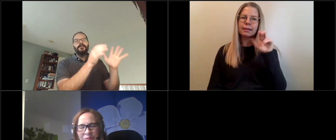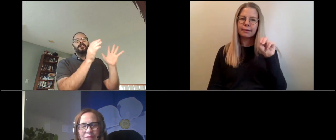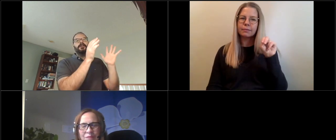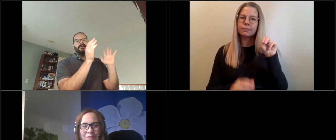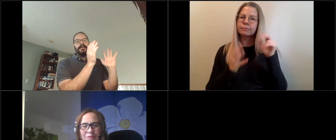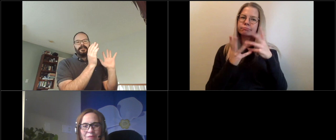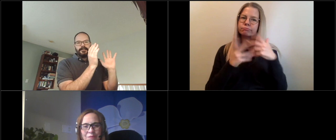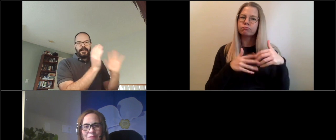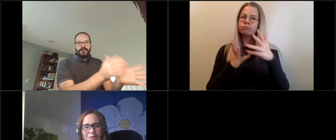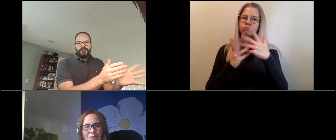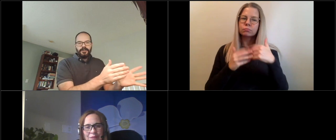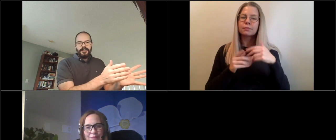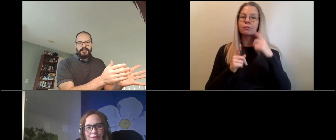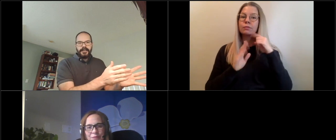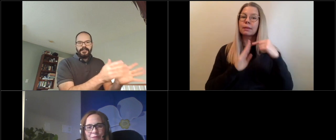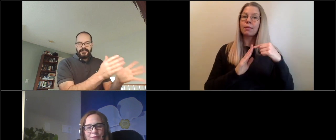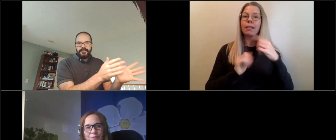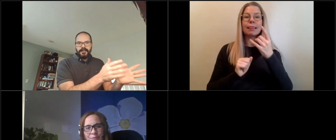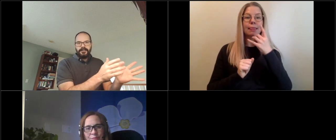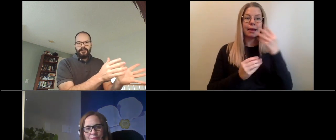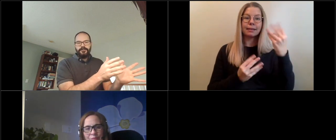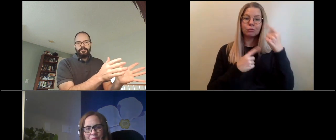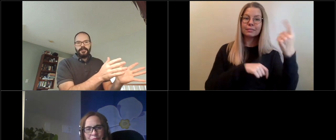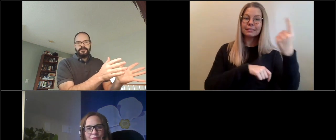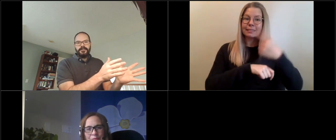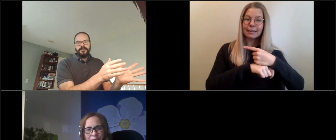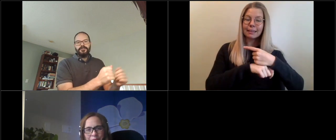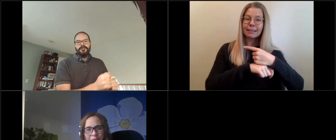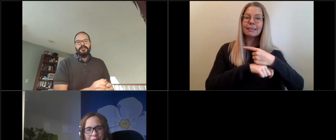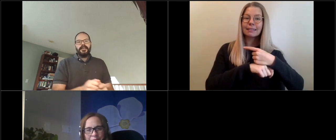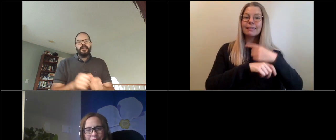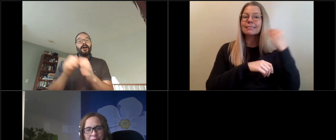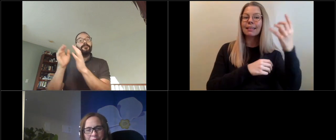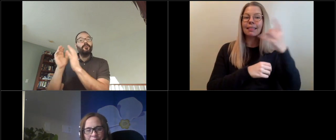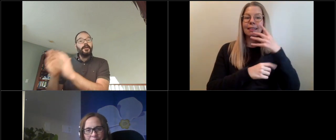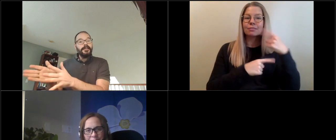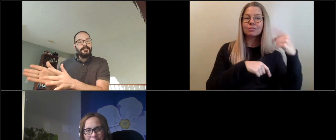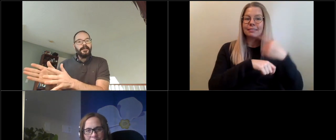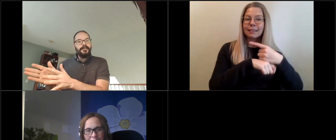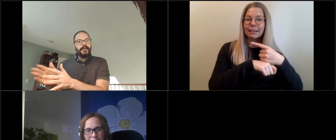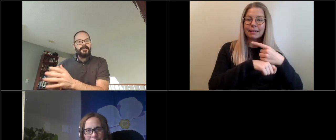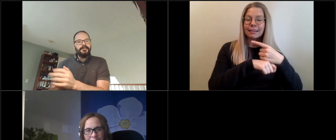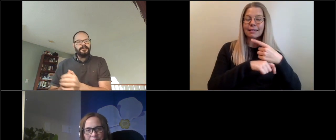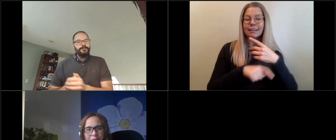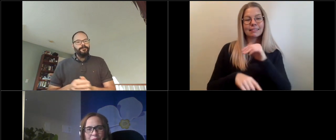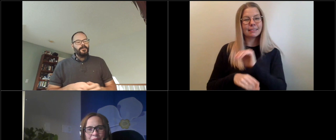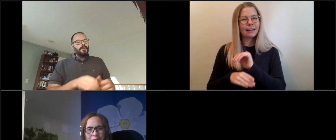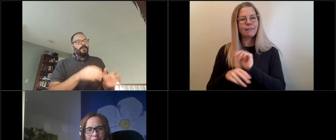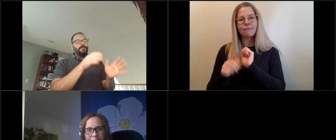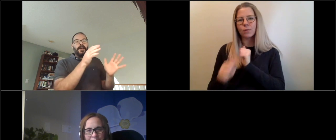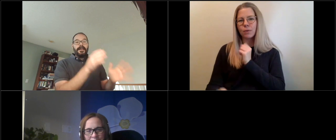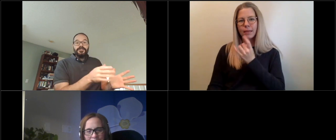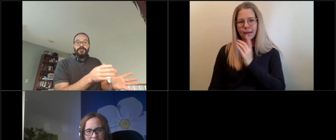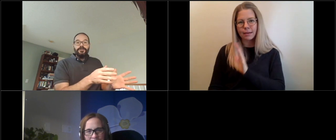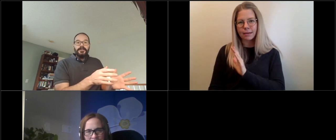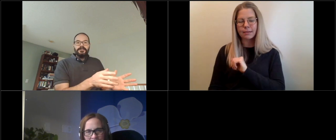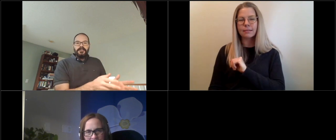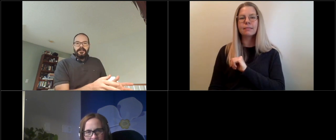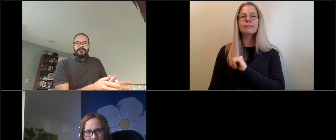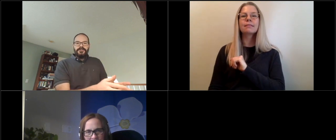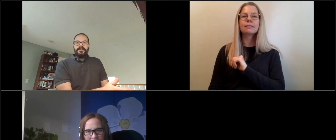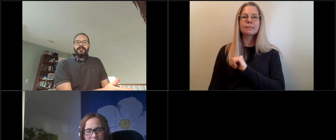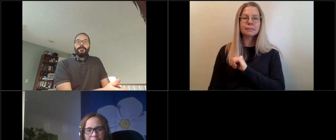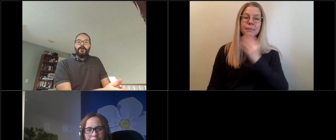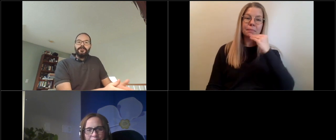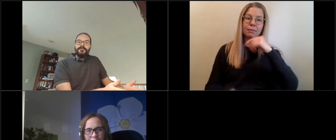profile, getting light during the day, sunlight, UV protected sunlight during the day, avoiding light at night, managing your meal